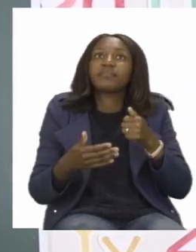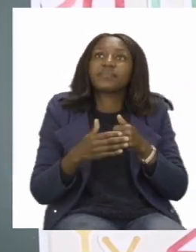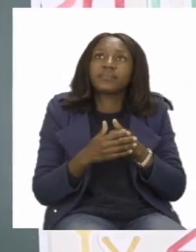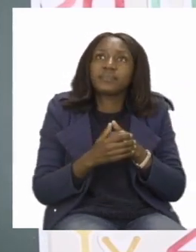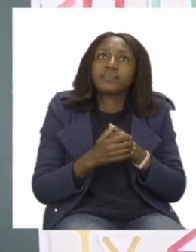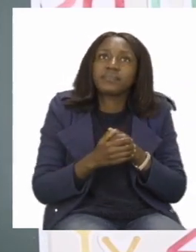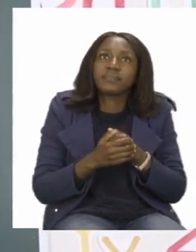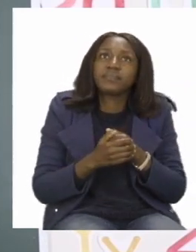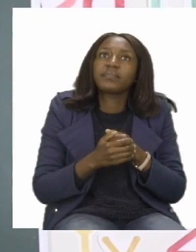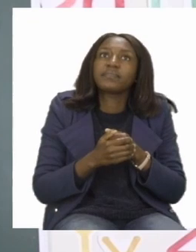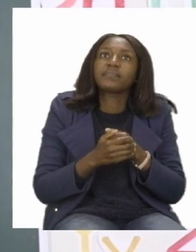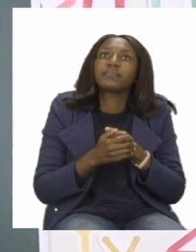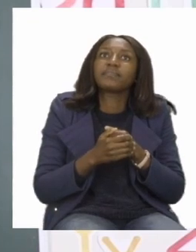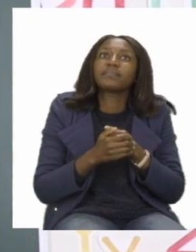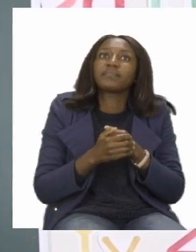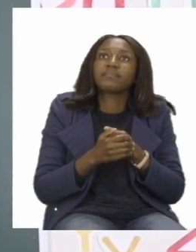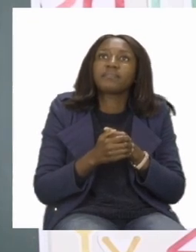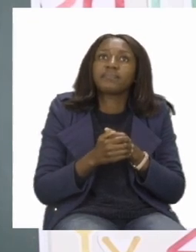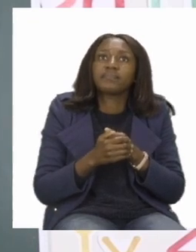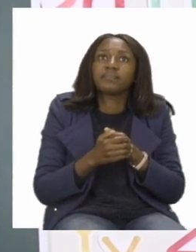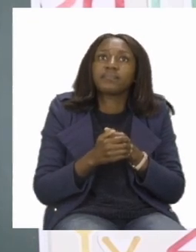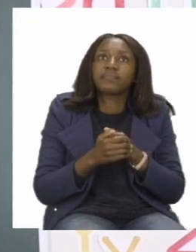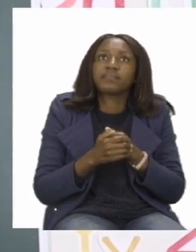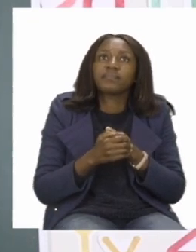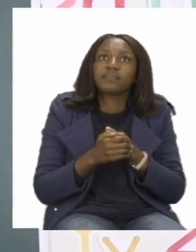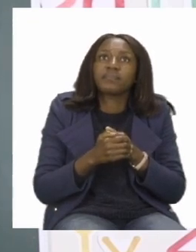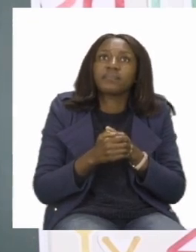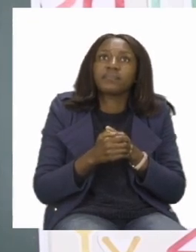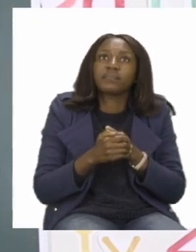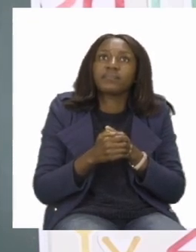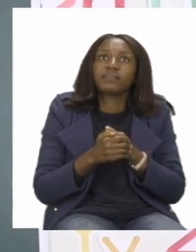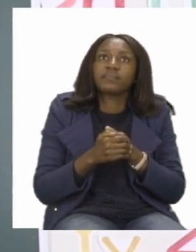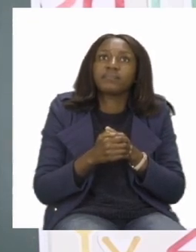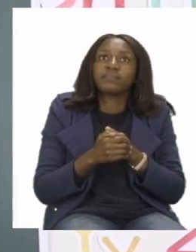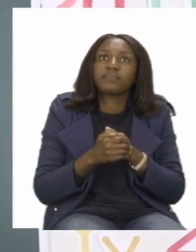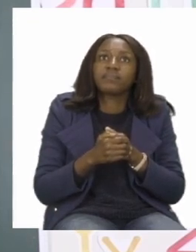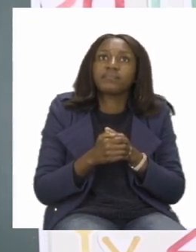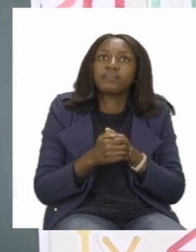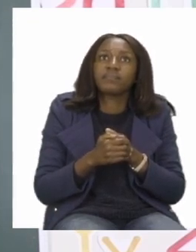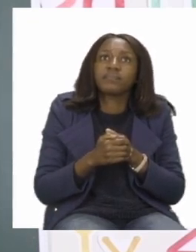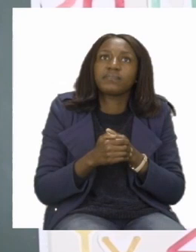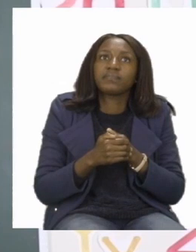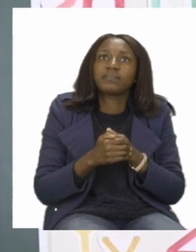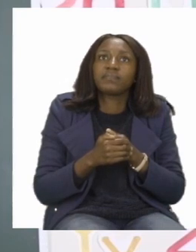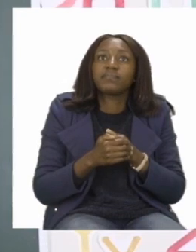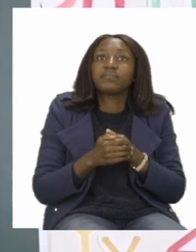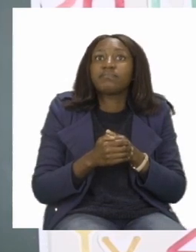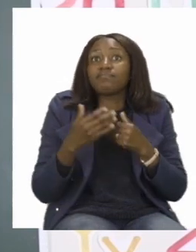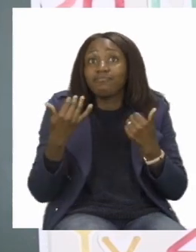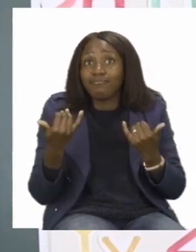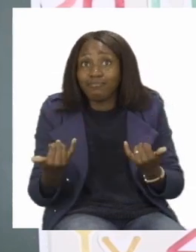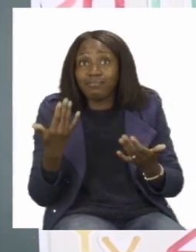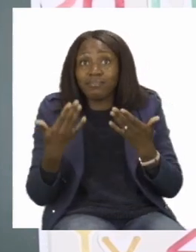is lighter than the sanitizer. Let's say I don't have the sanitizer and